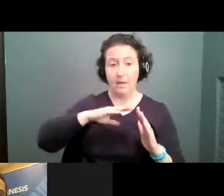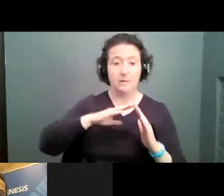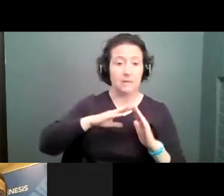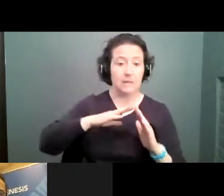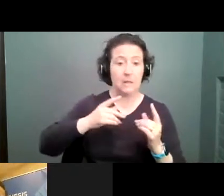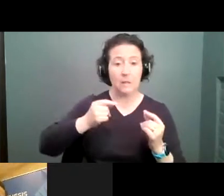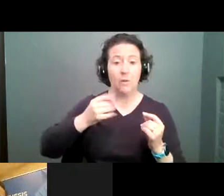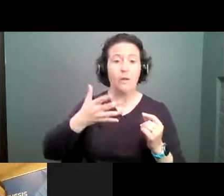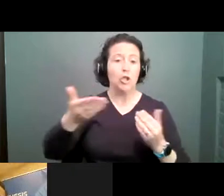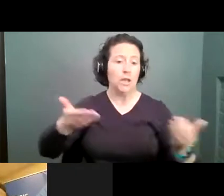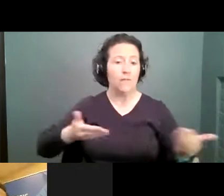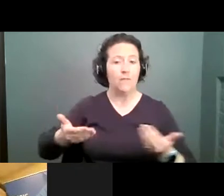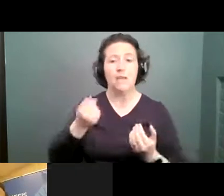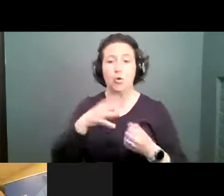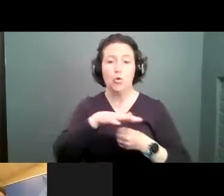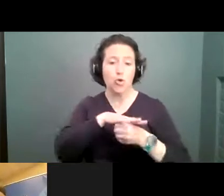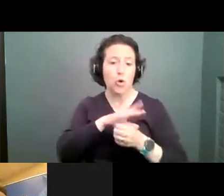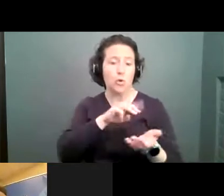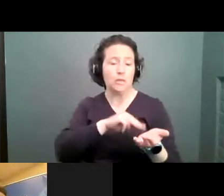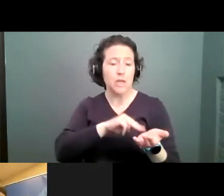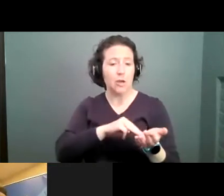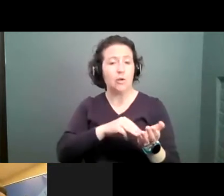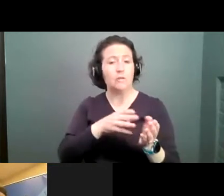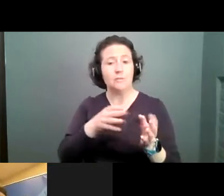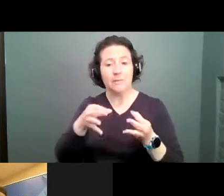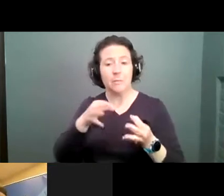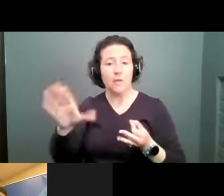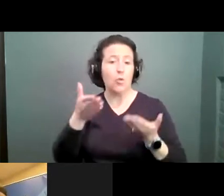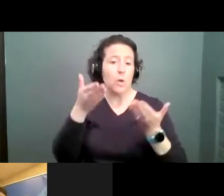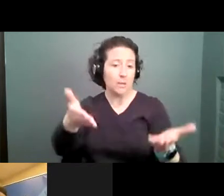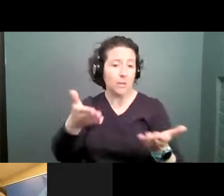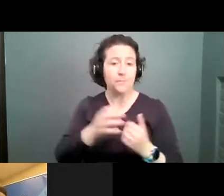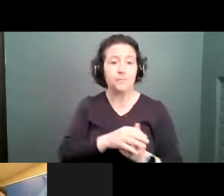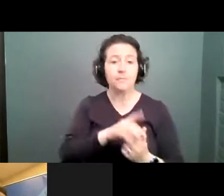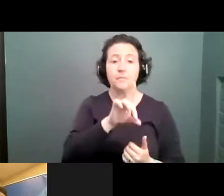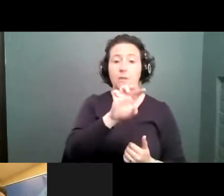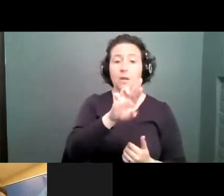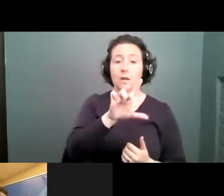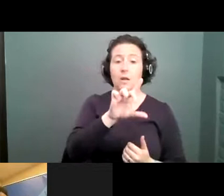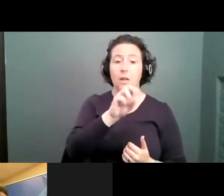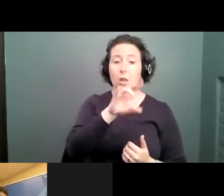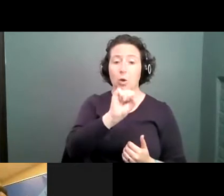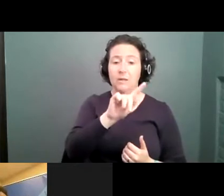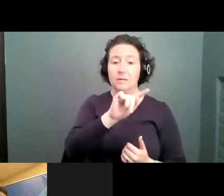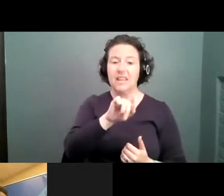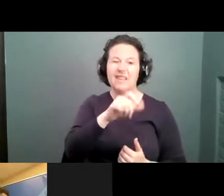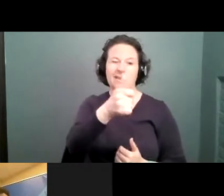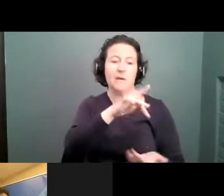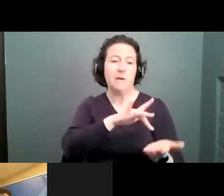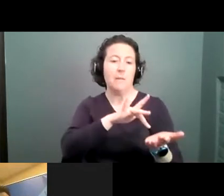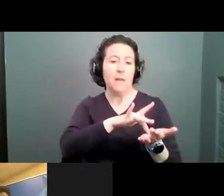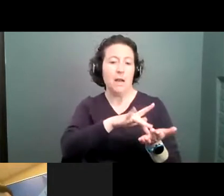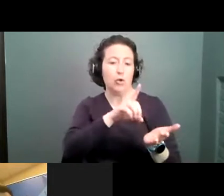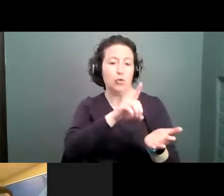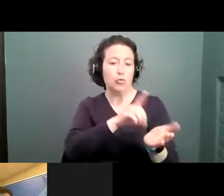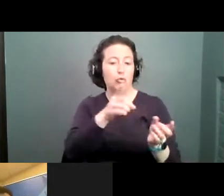invited local physicians to share their expertise and recommendations. Dr. Katz is our medical director of the Scott County Health